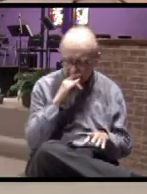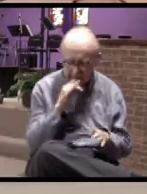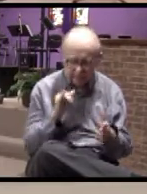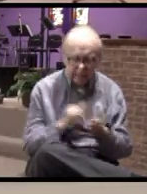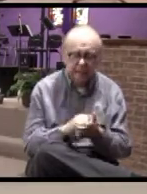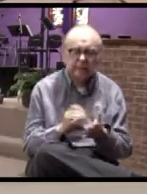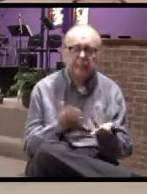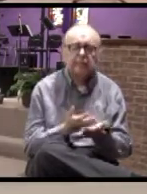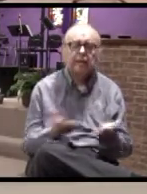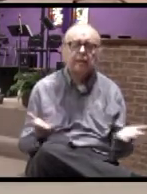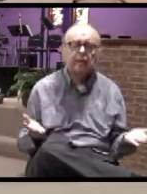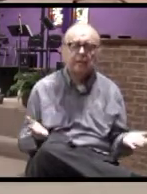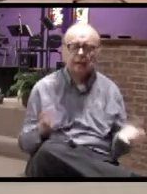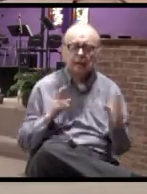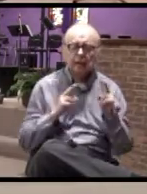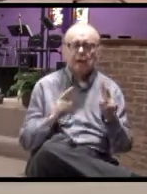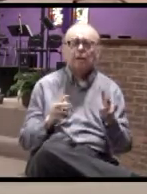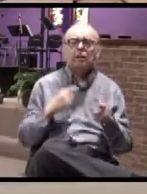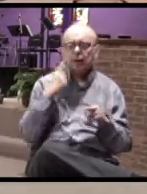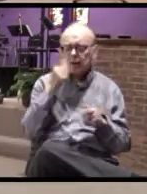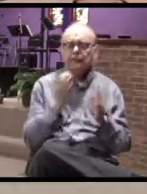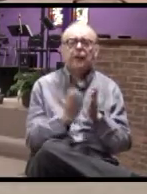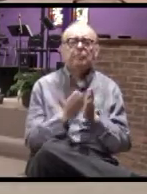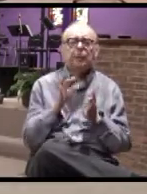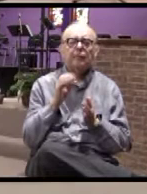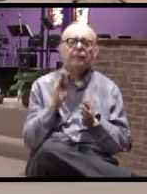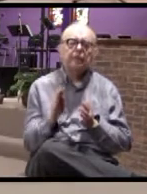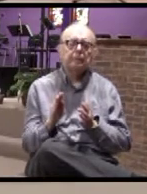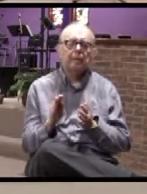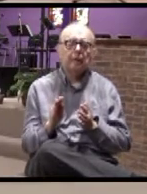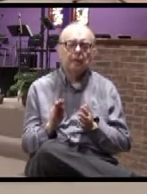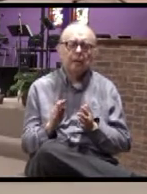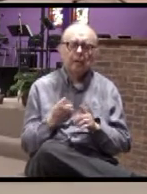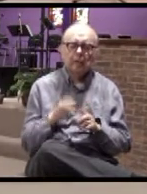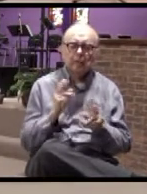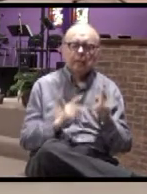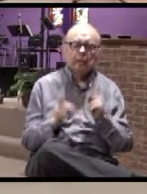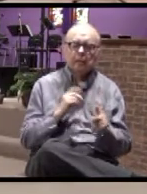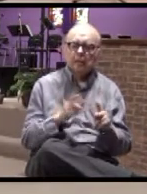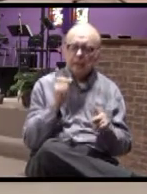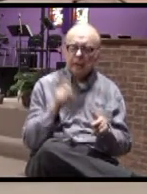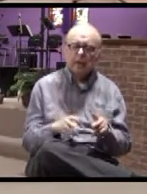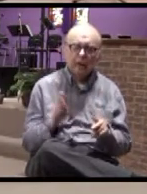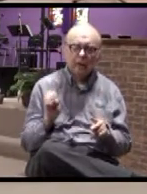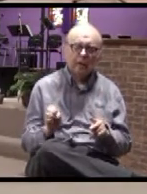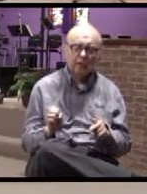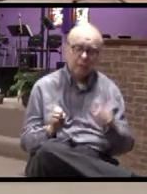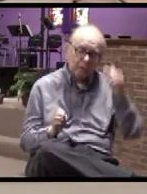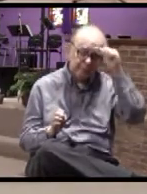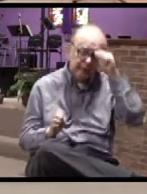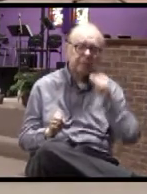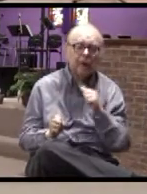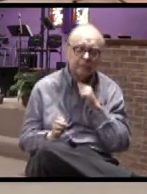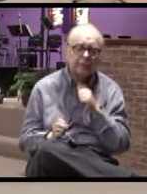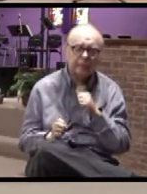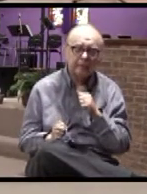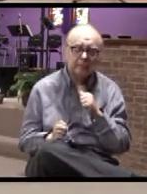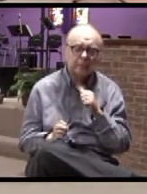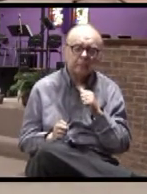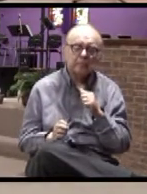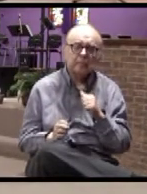this stuff? Look at Facebook, ladies and gentlemen, from people who are supposed to be adults.